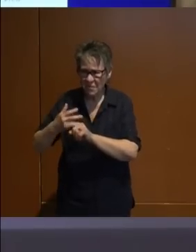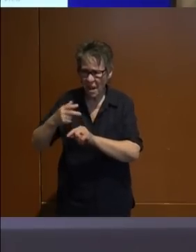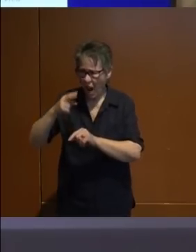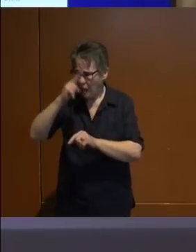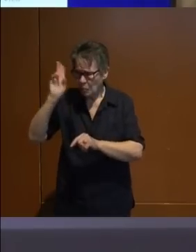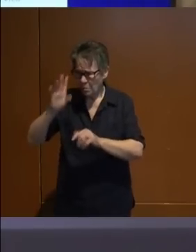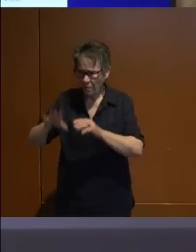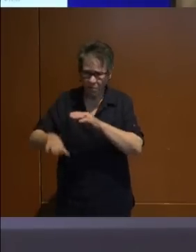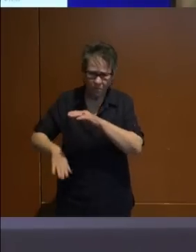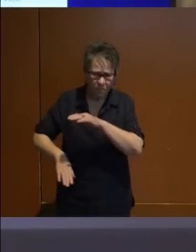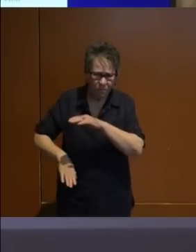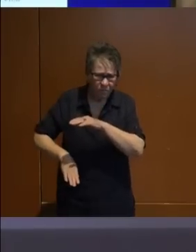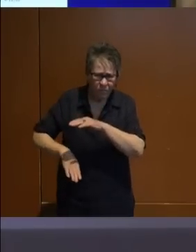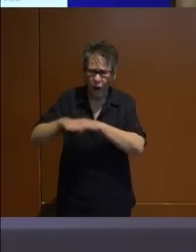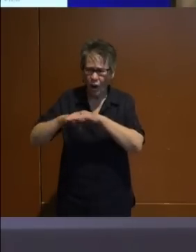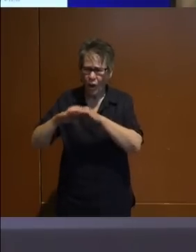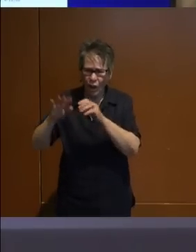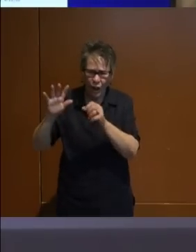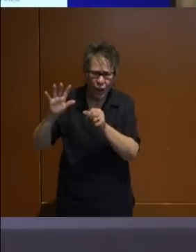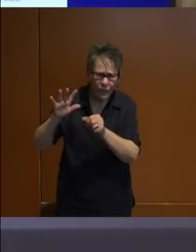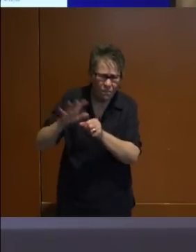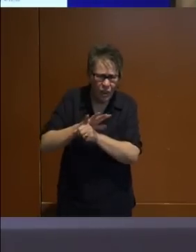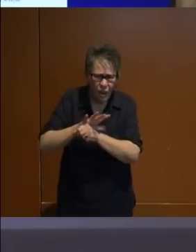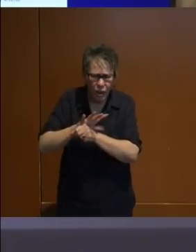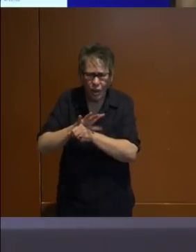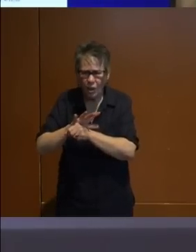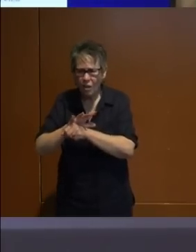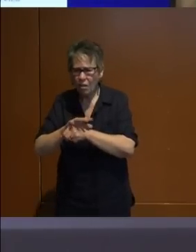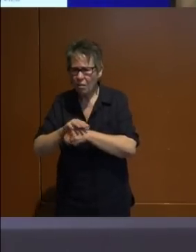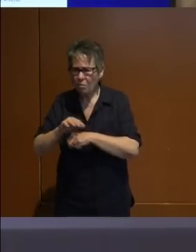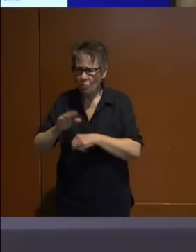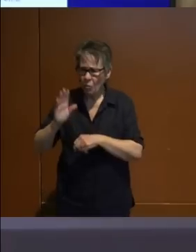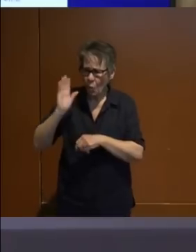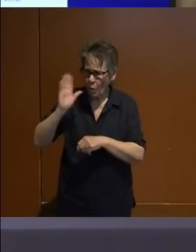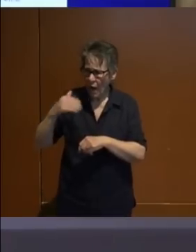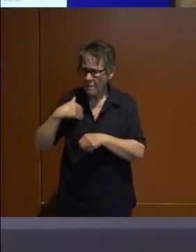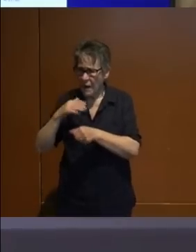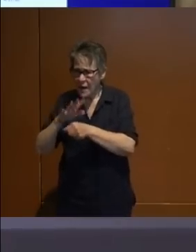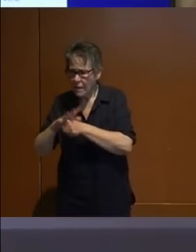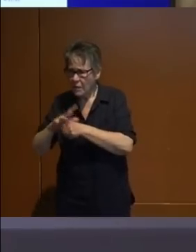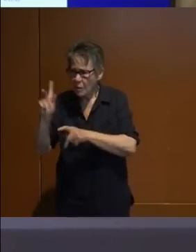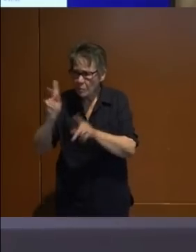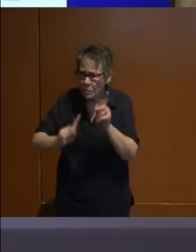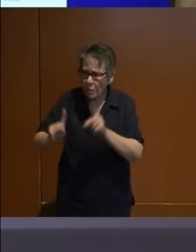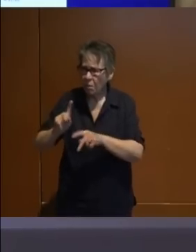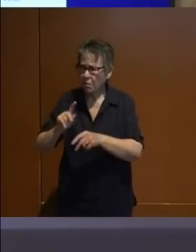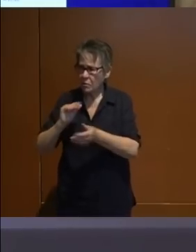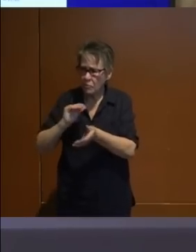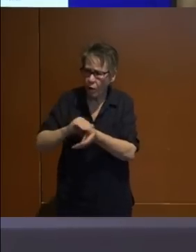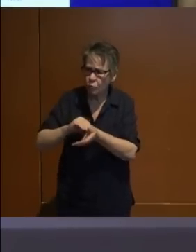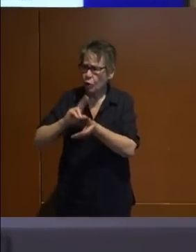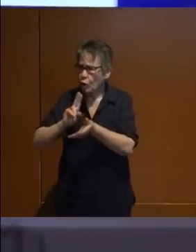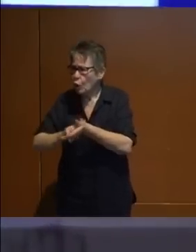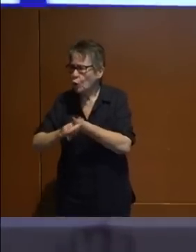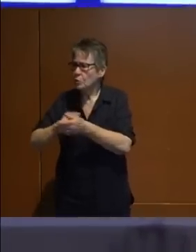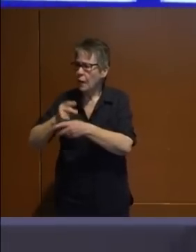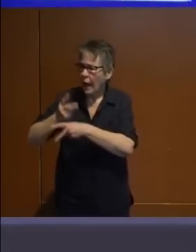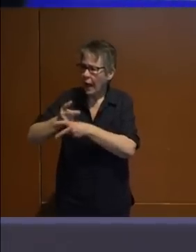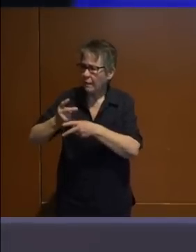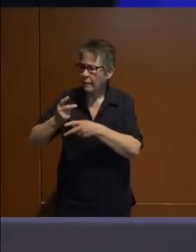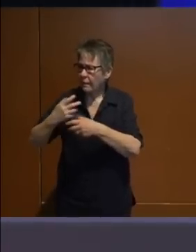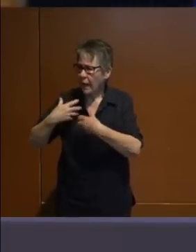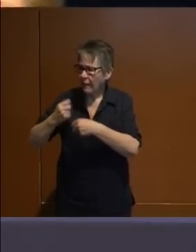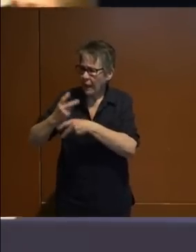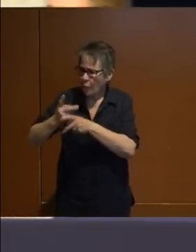manpower, and either you or Pat, when these come in, what sort of shakedown crews do we do for the equipment when they come in? Let me talk about